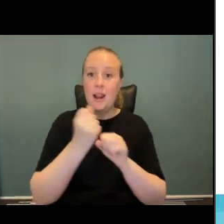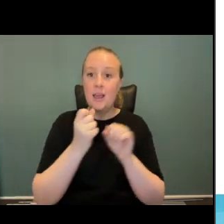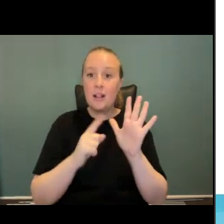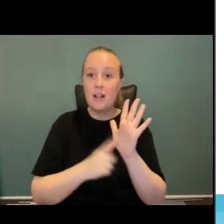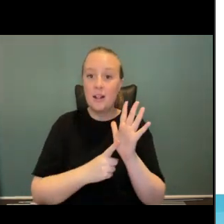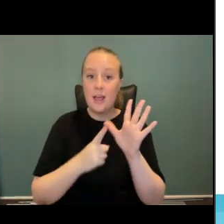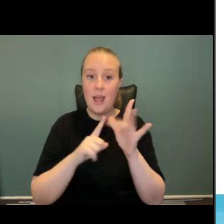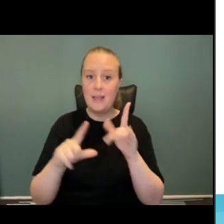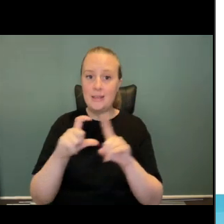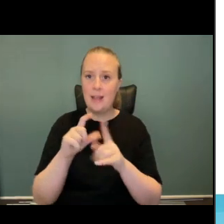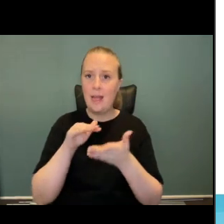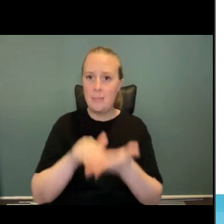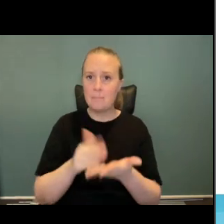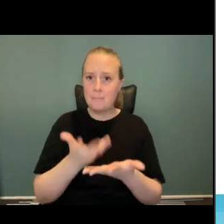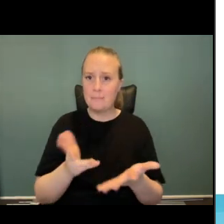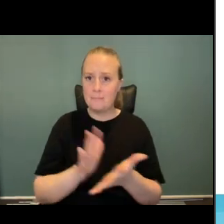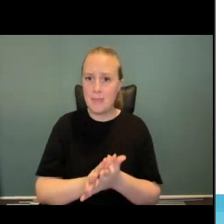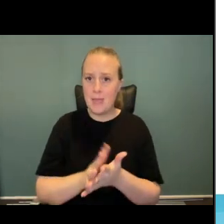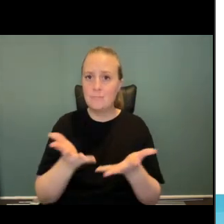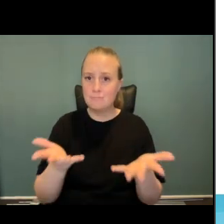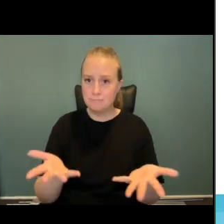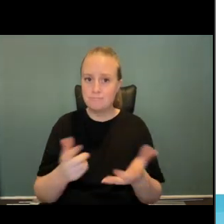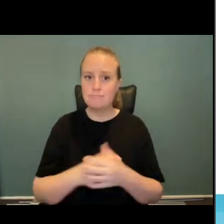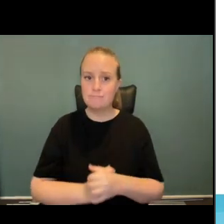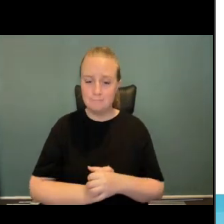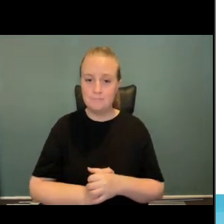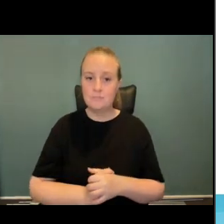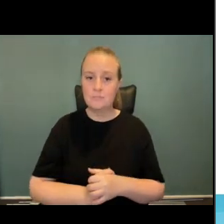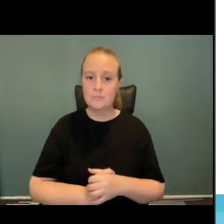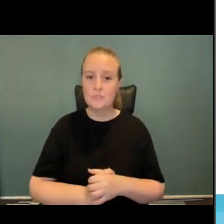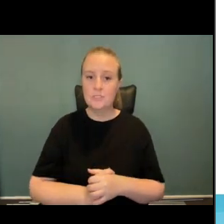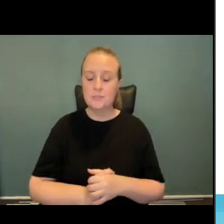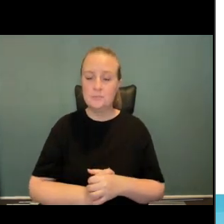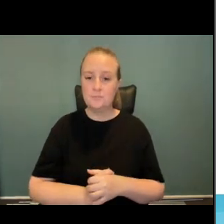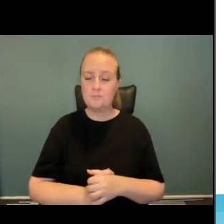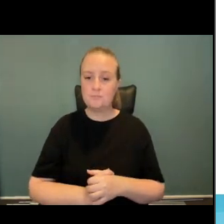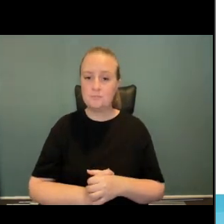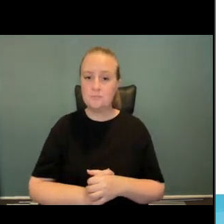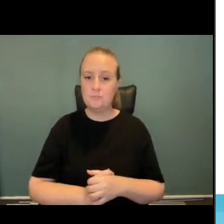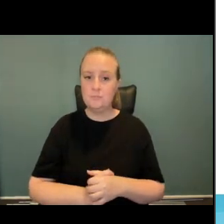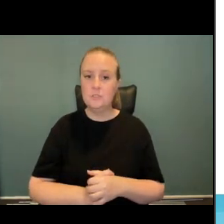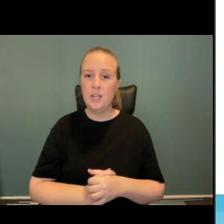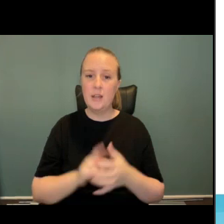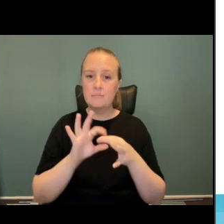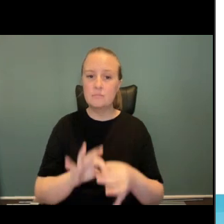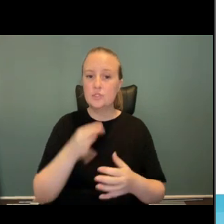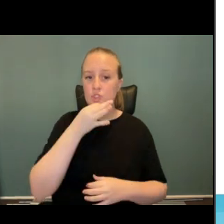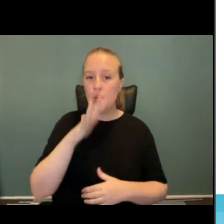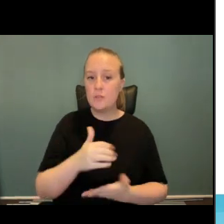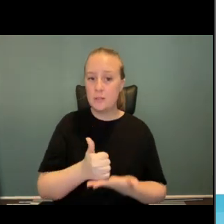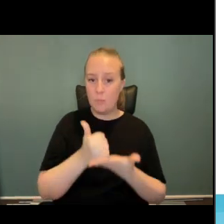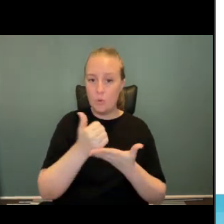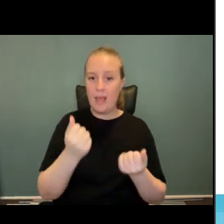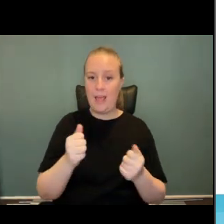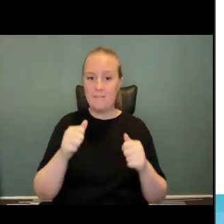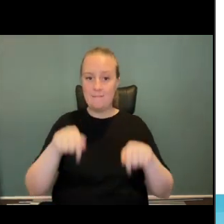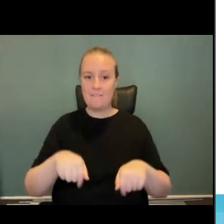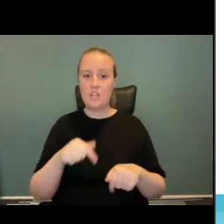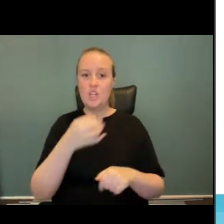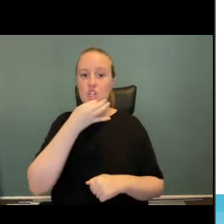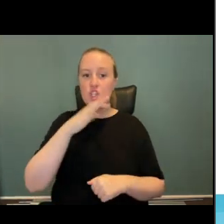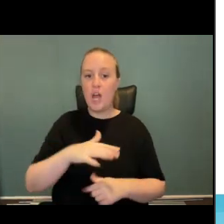in regards to the child support space, we have a child support clinic that runs